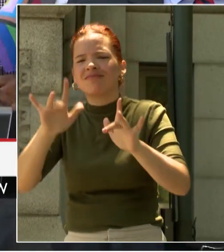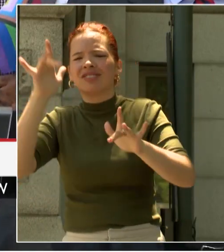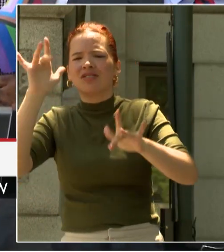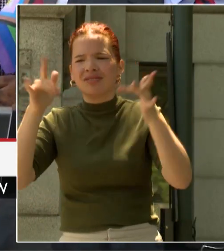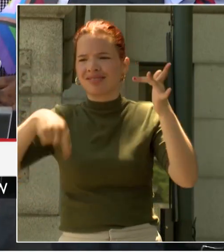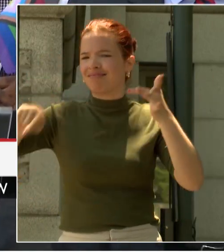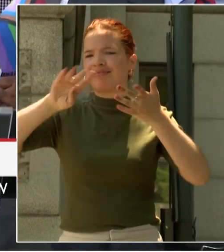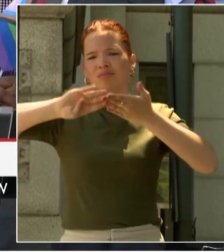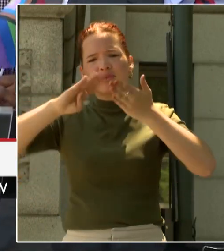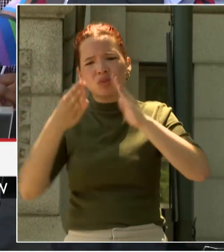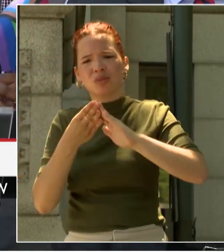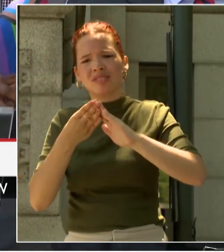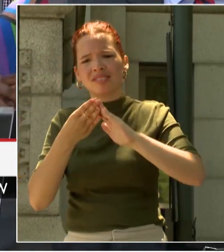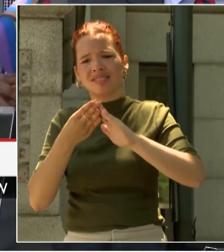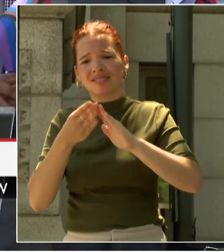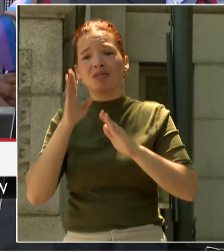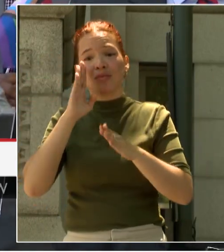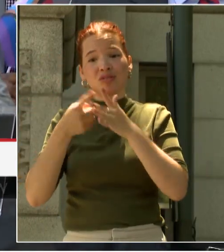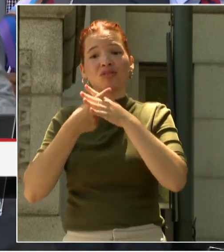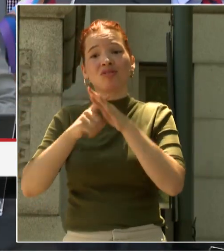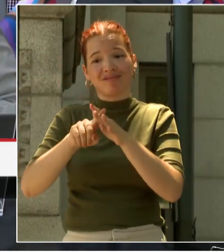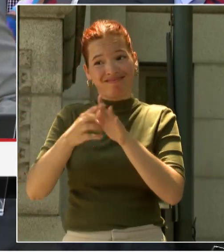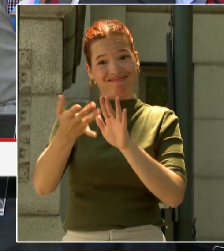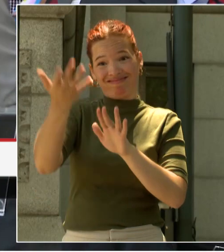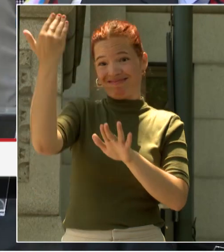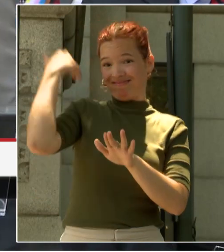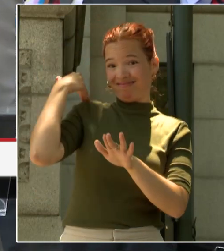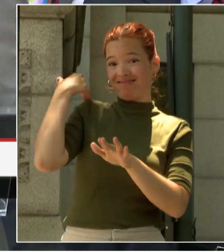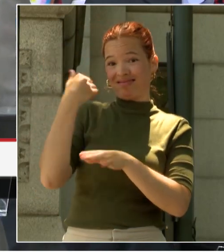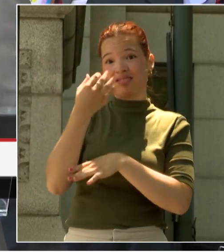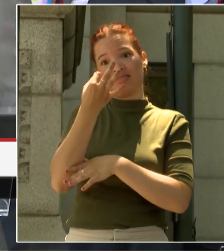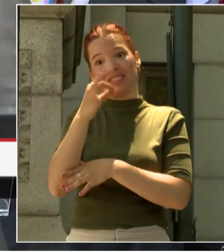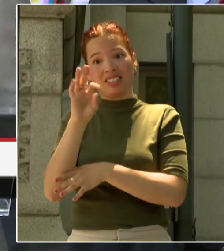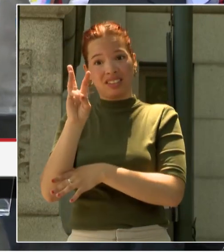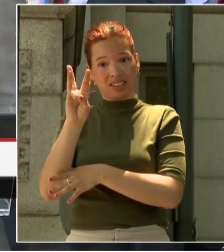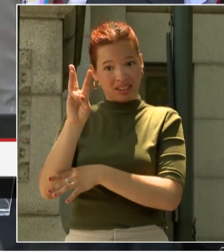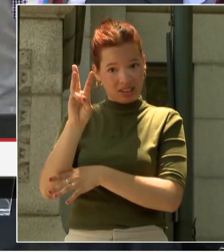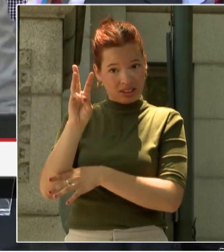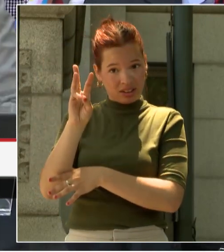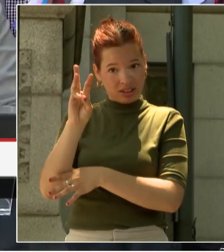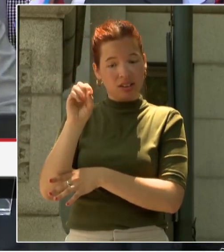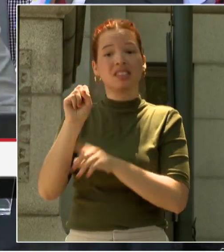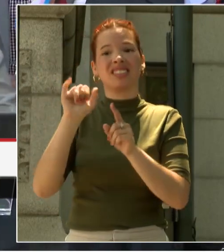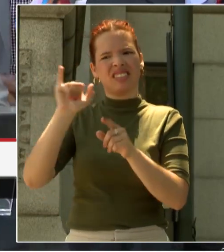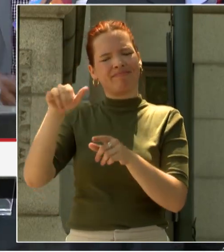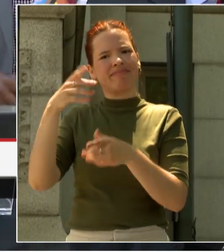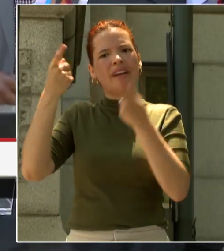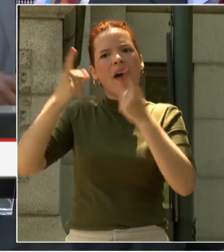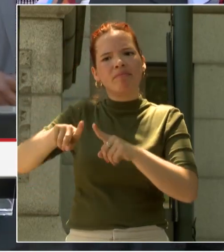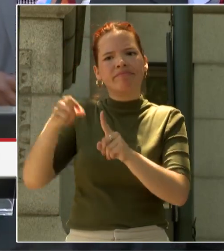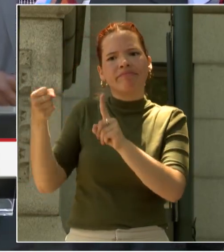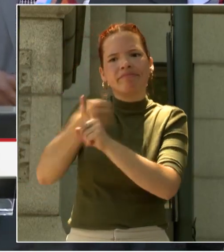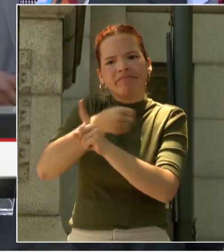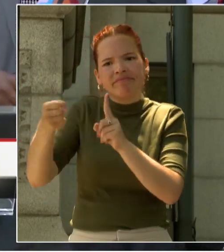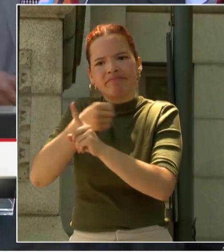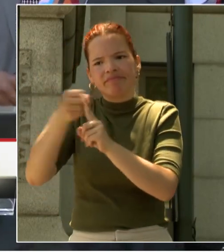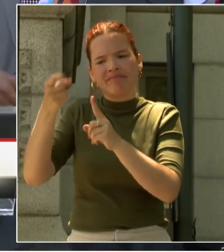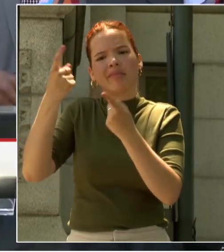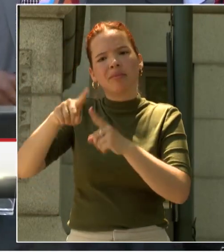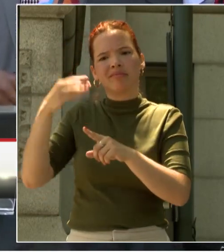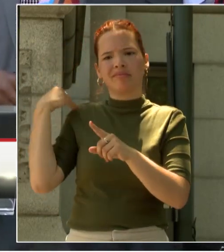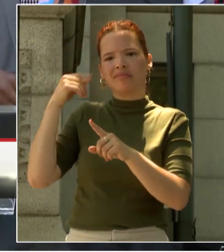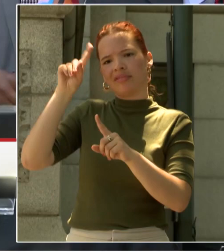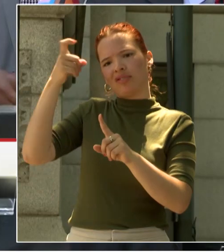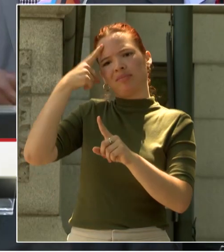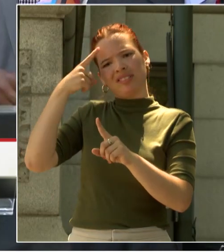as a protest against brutality on our community from government officials, namely the police. In the 60s, Pride Month